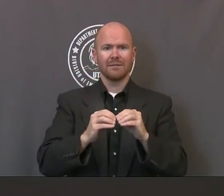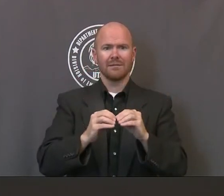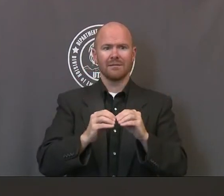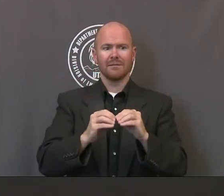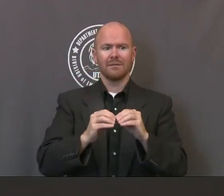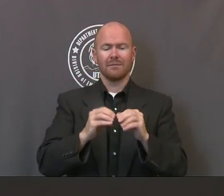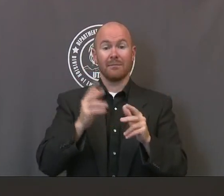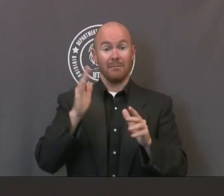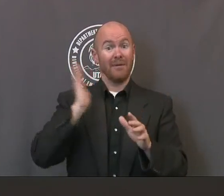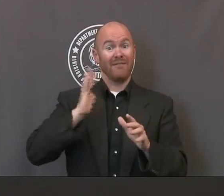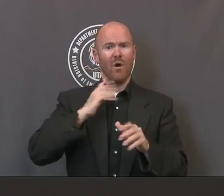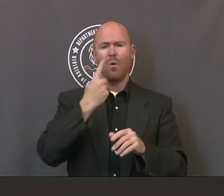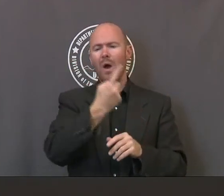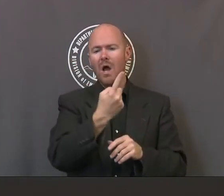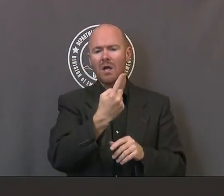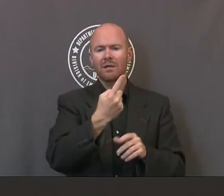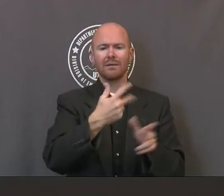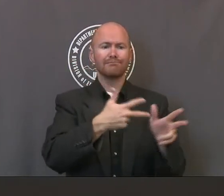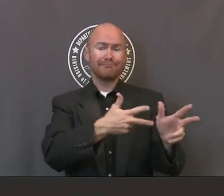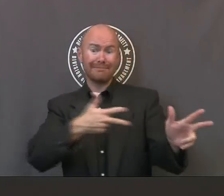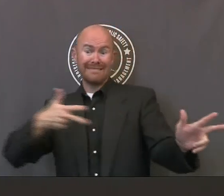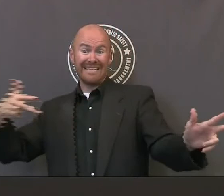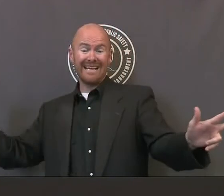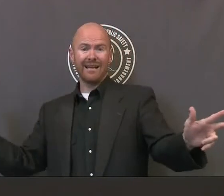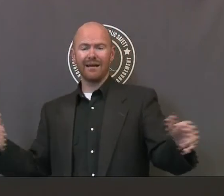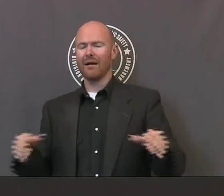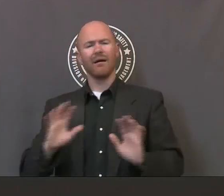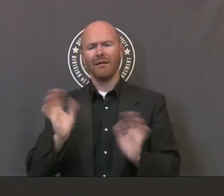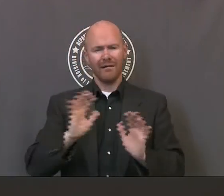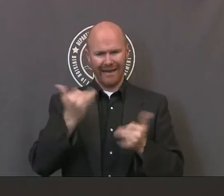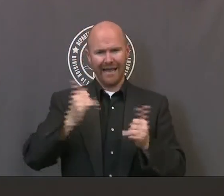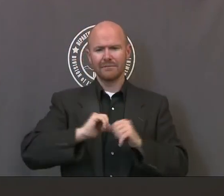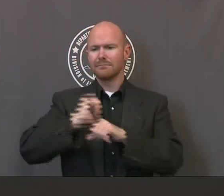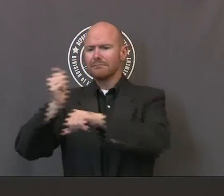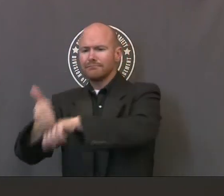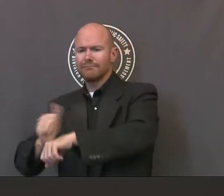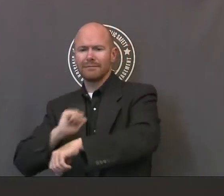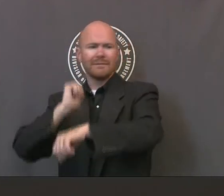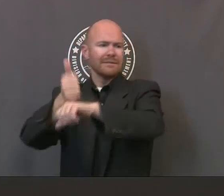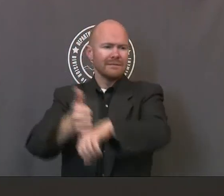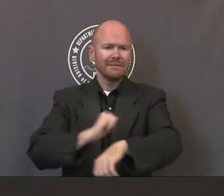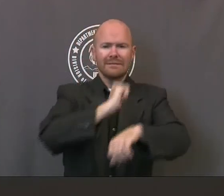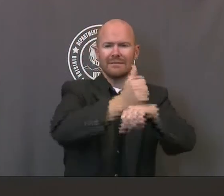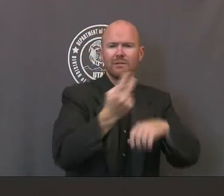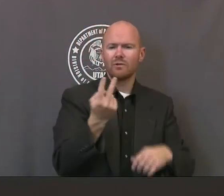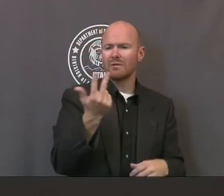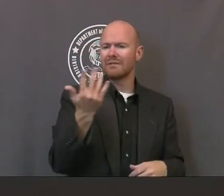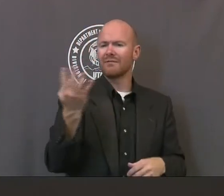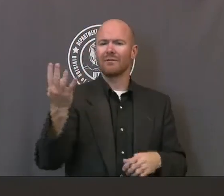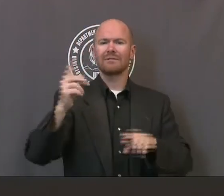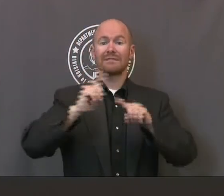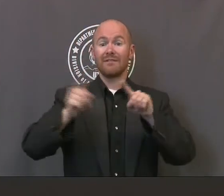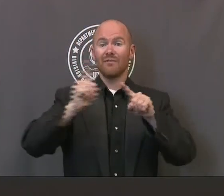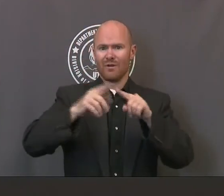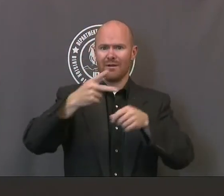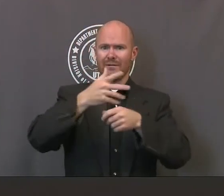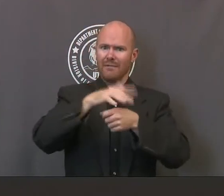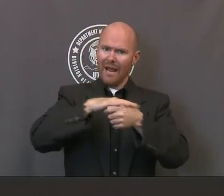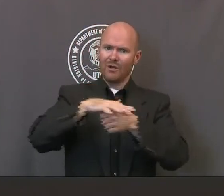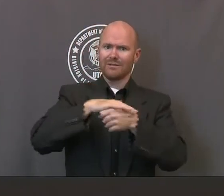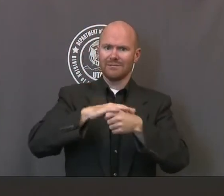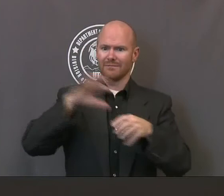points and to be able to allow, with the oncoming testing technology, to be able to test, to have samples collected in many more